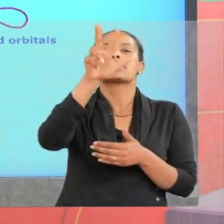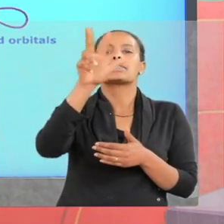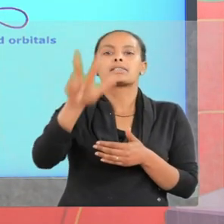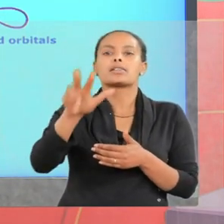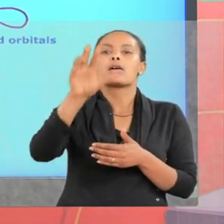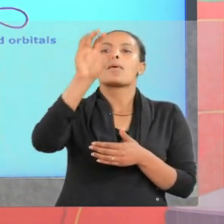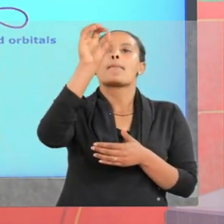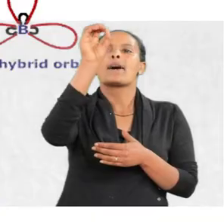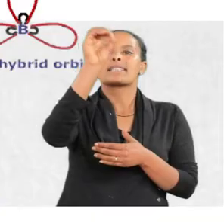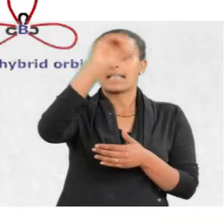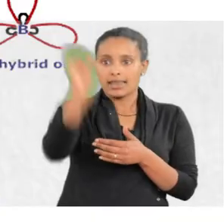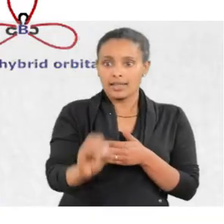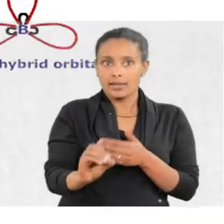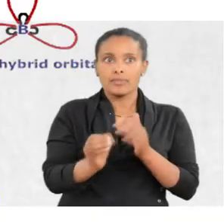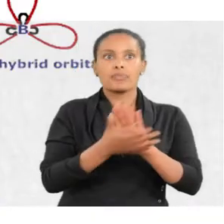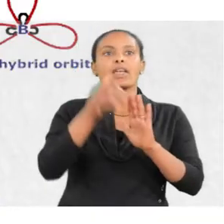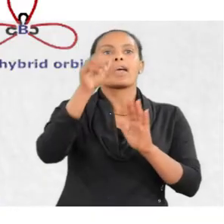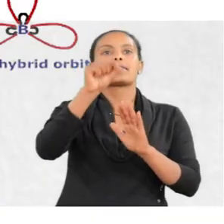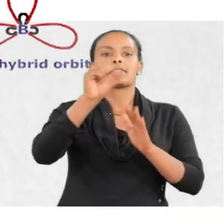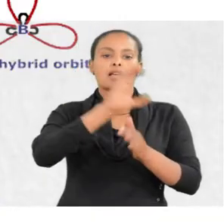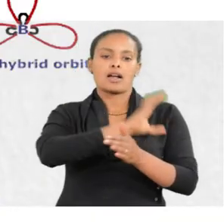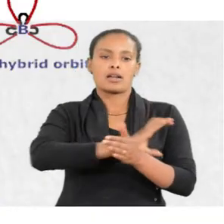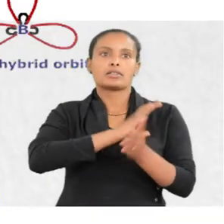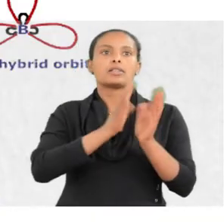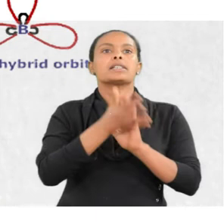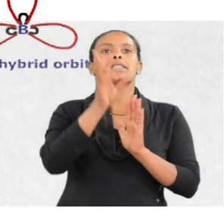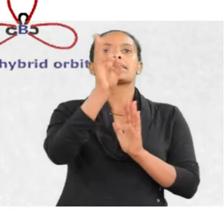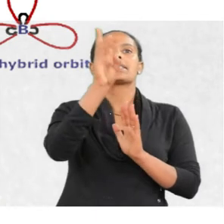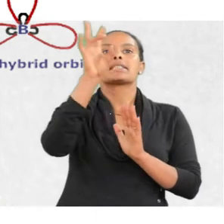33.33% S character and